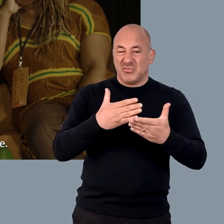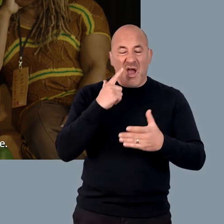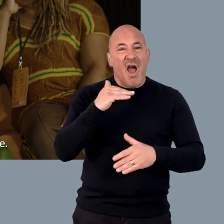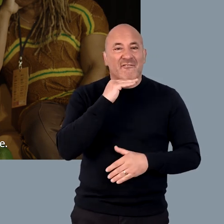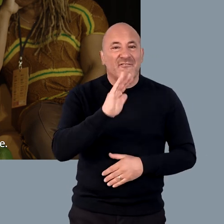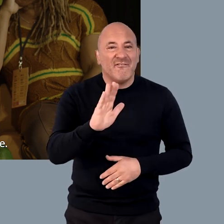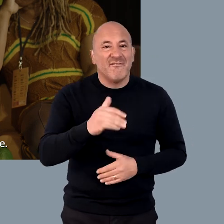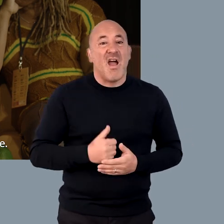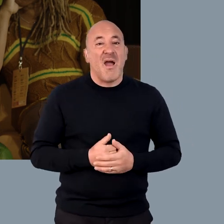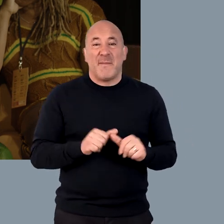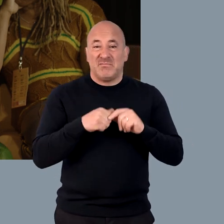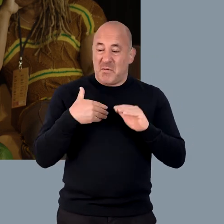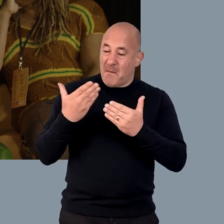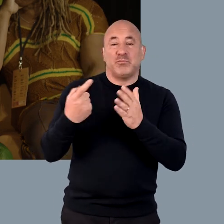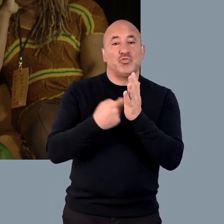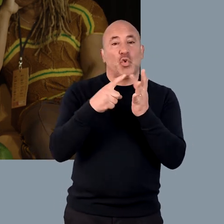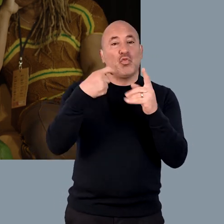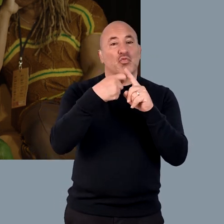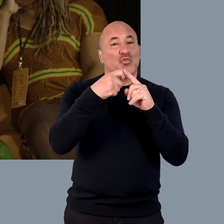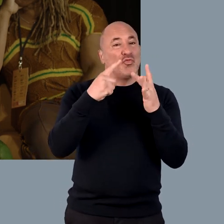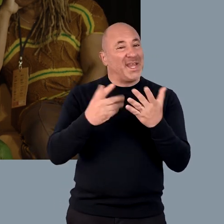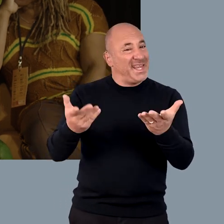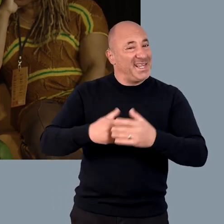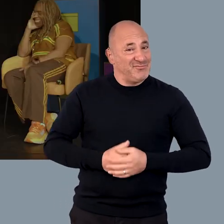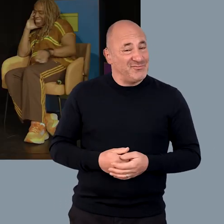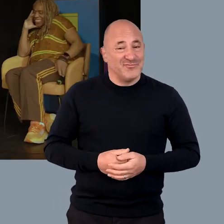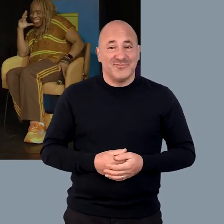of an intro from me. And let's hand over to Ricky.